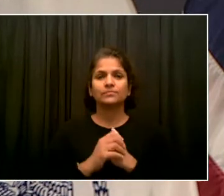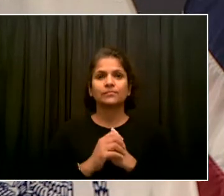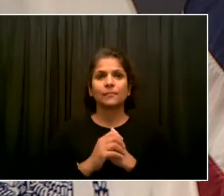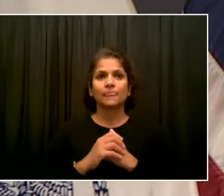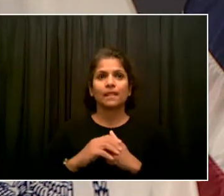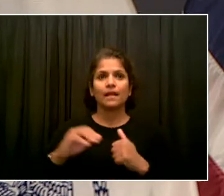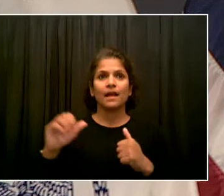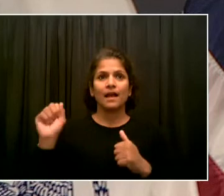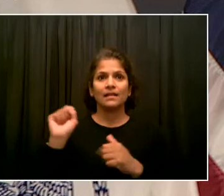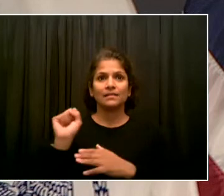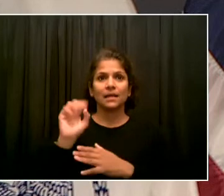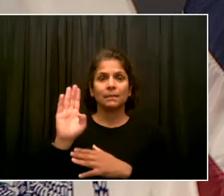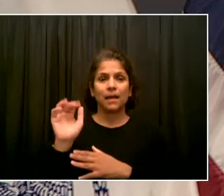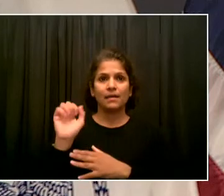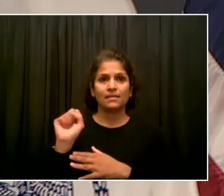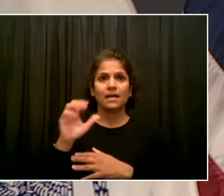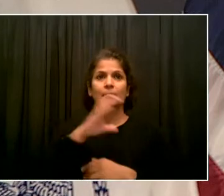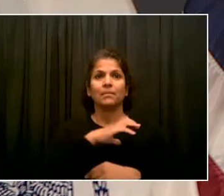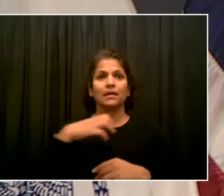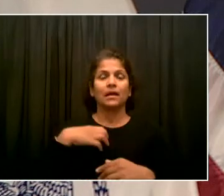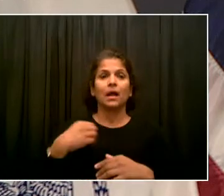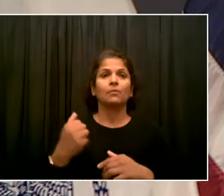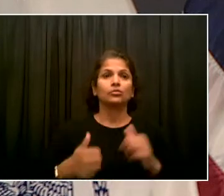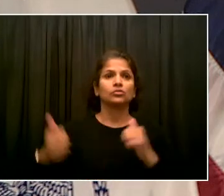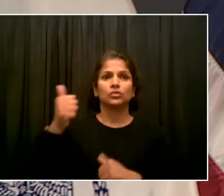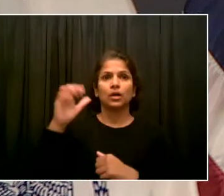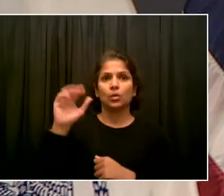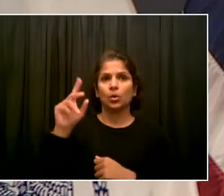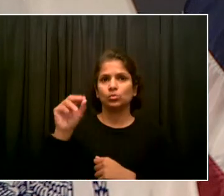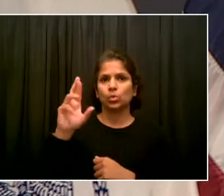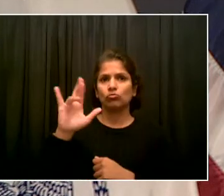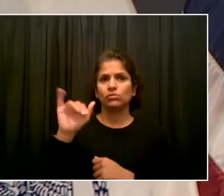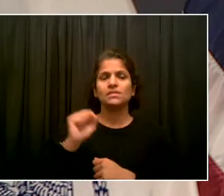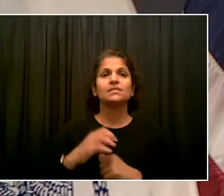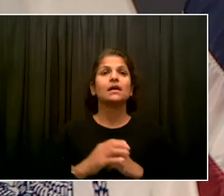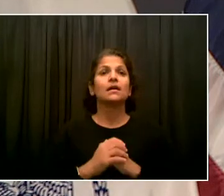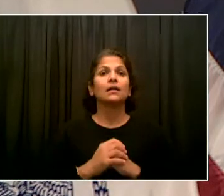question today goes to James Ford from Pix 11.